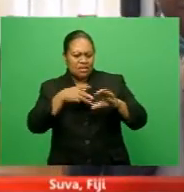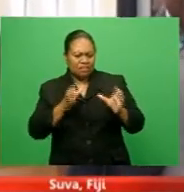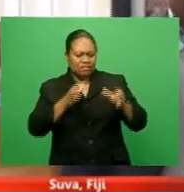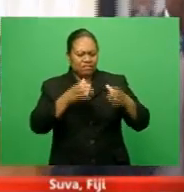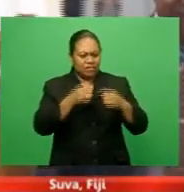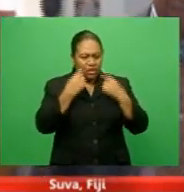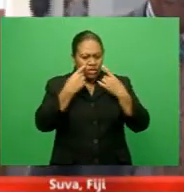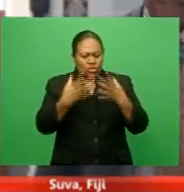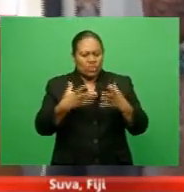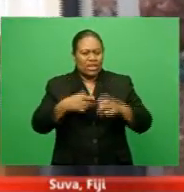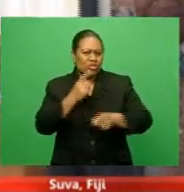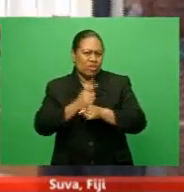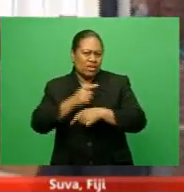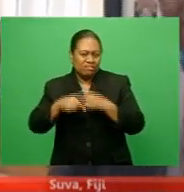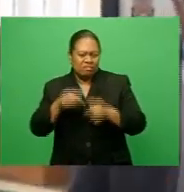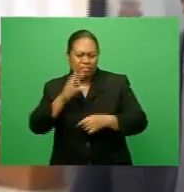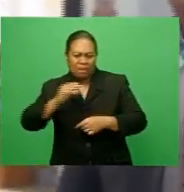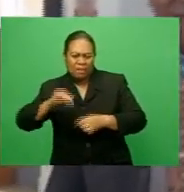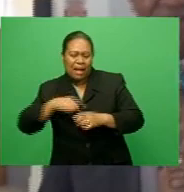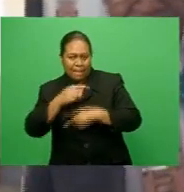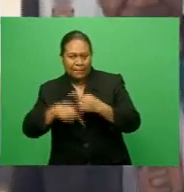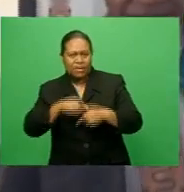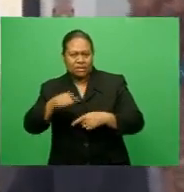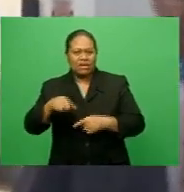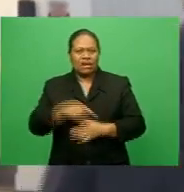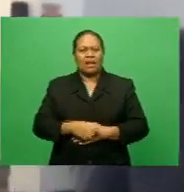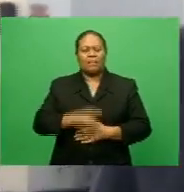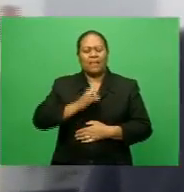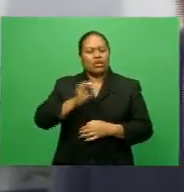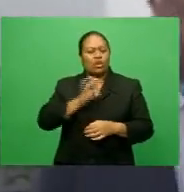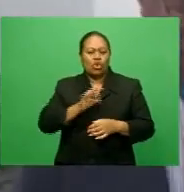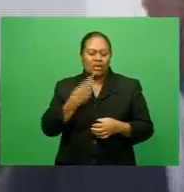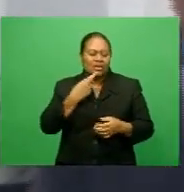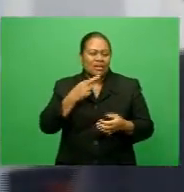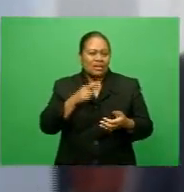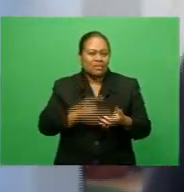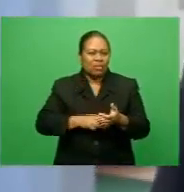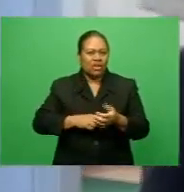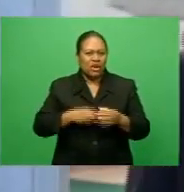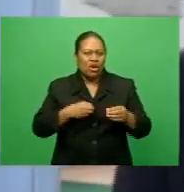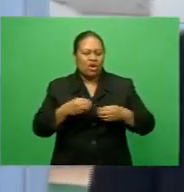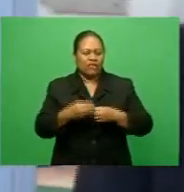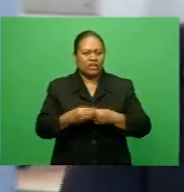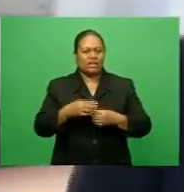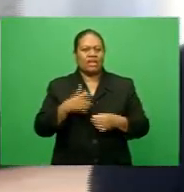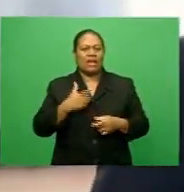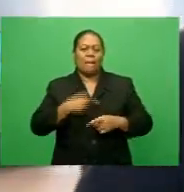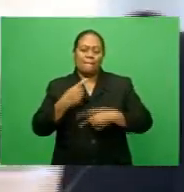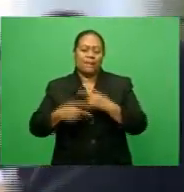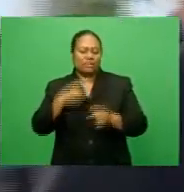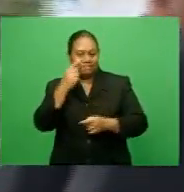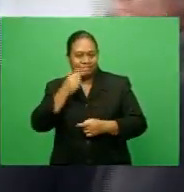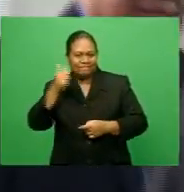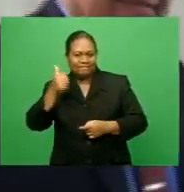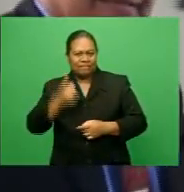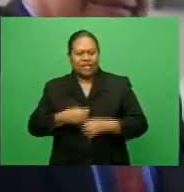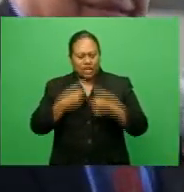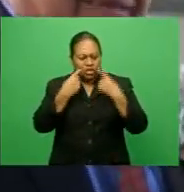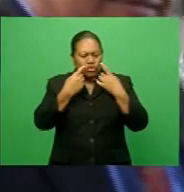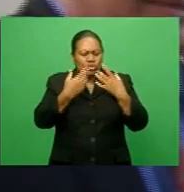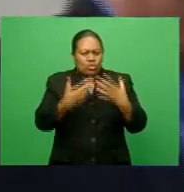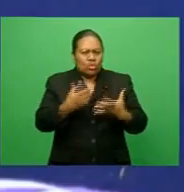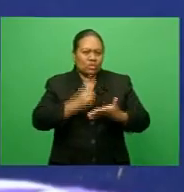this afternoon as unofficial reports of harassment by recently ousted party leader Sitiveni Rambuka is being verified by the